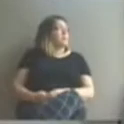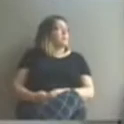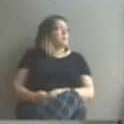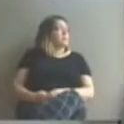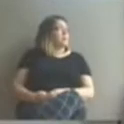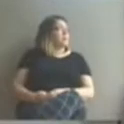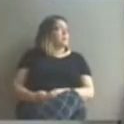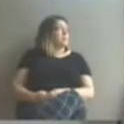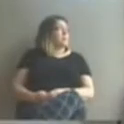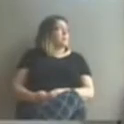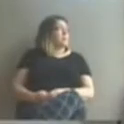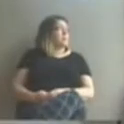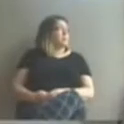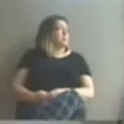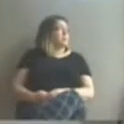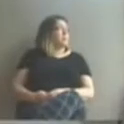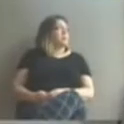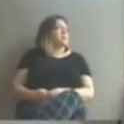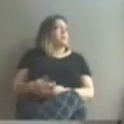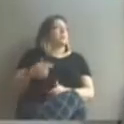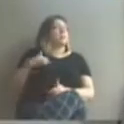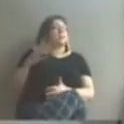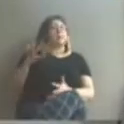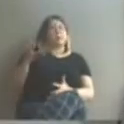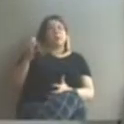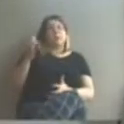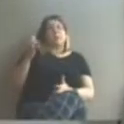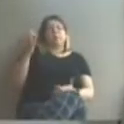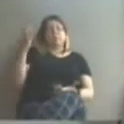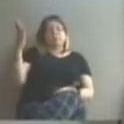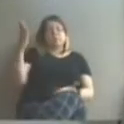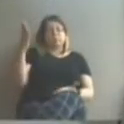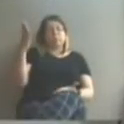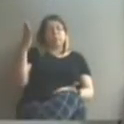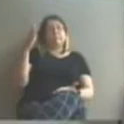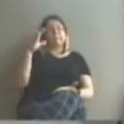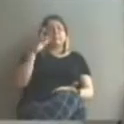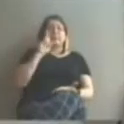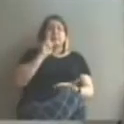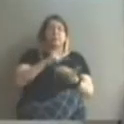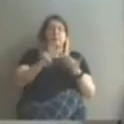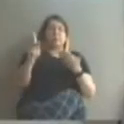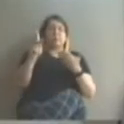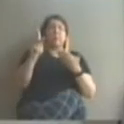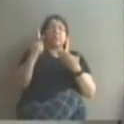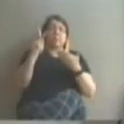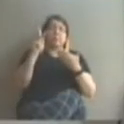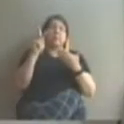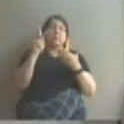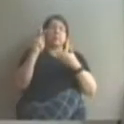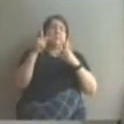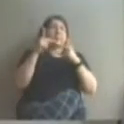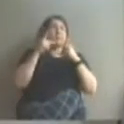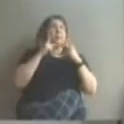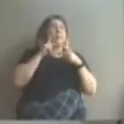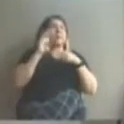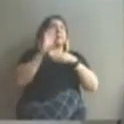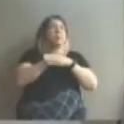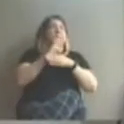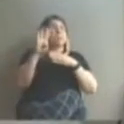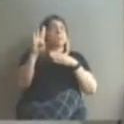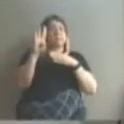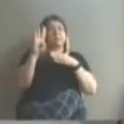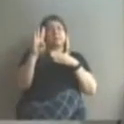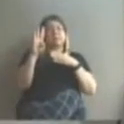that? You make it now. Okay, I would like to make the motion that the clerk position for the business, chief